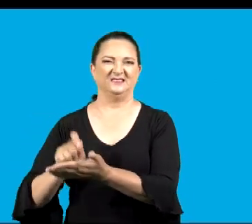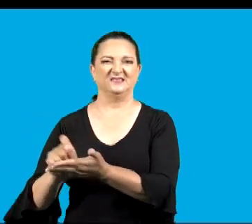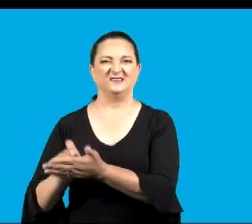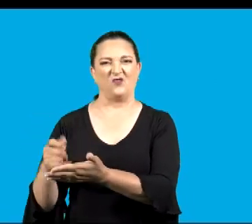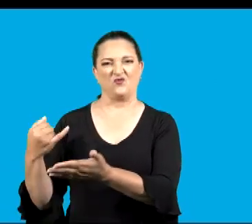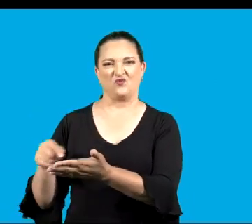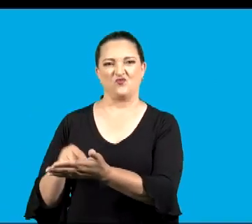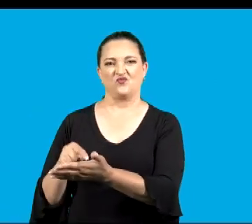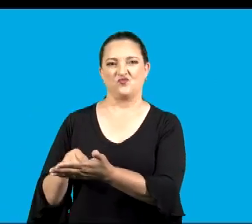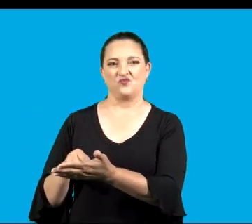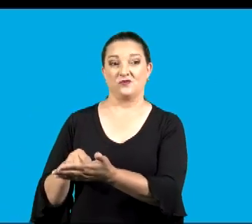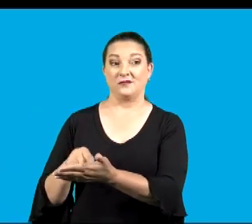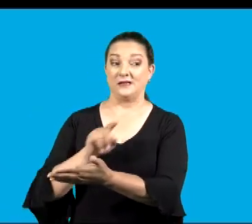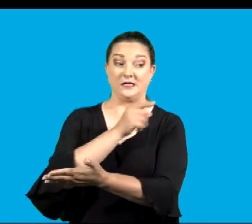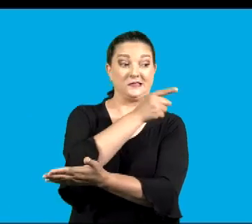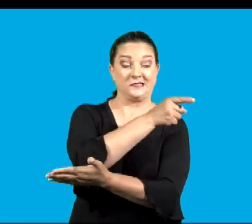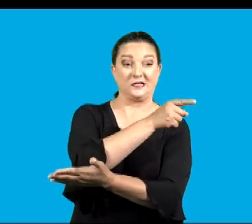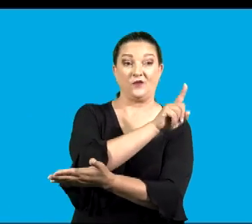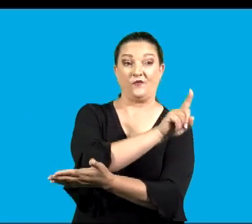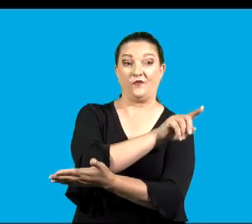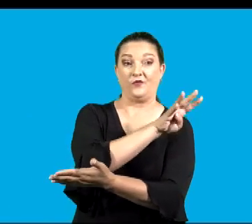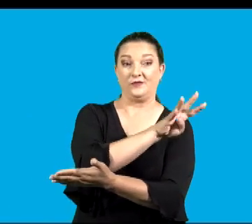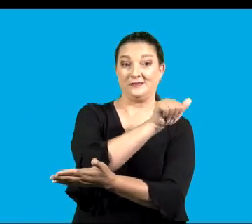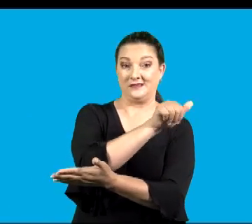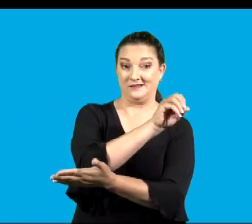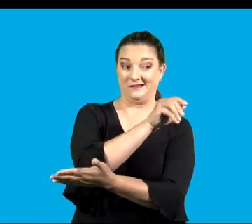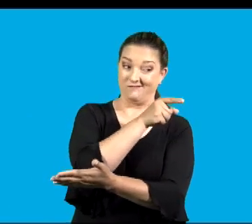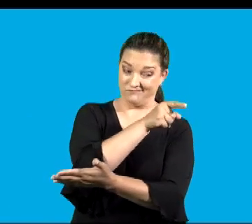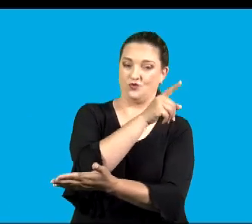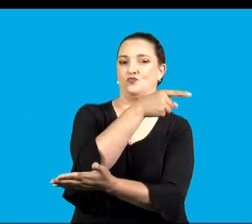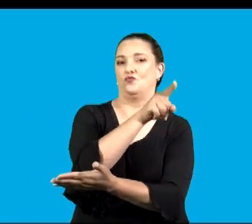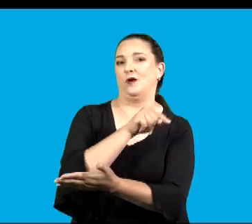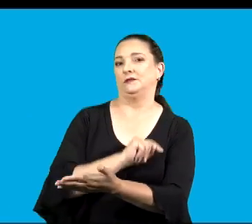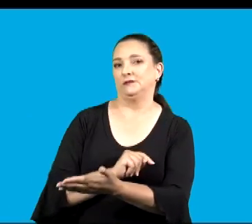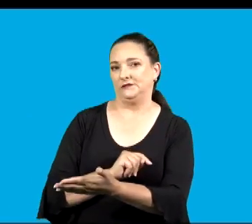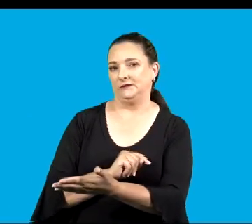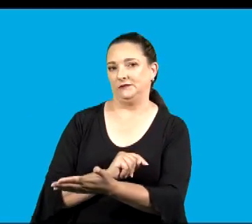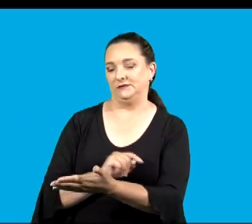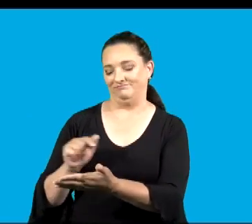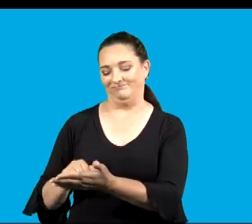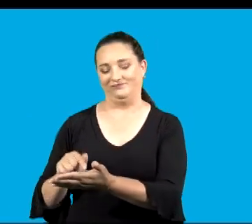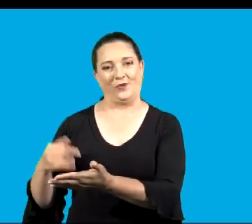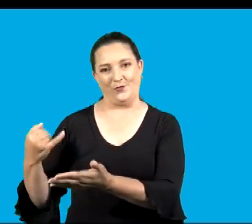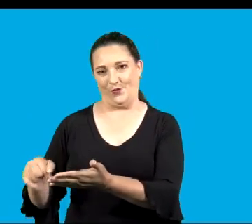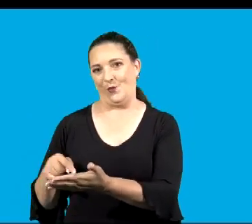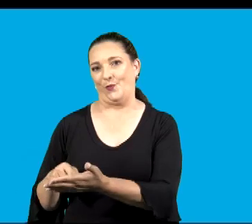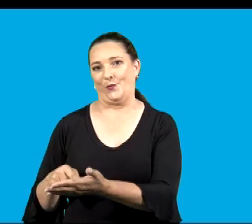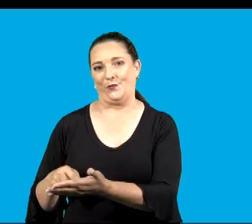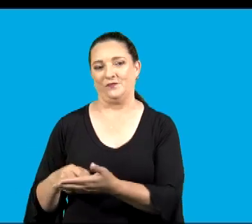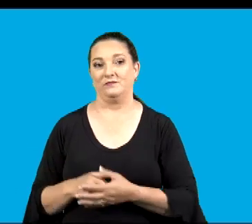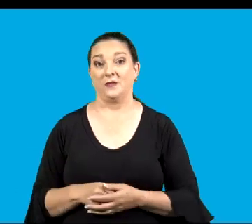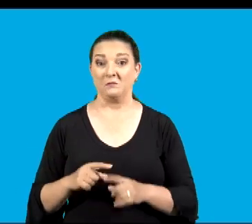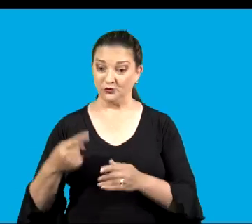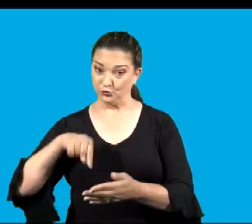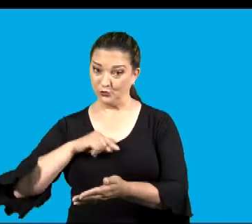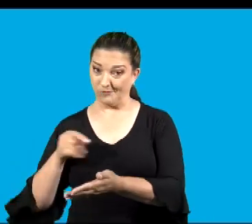which is 14,600, is correct. Okay, so